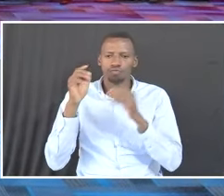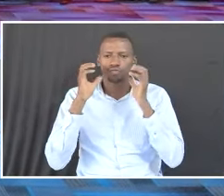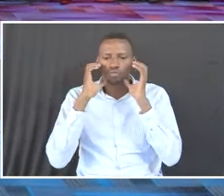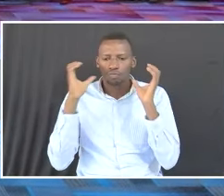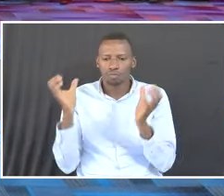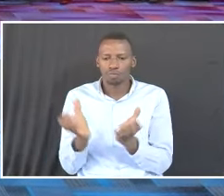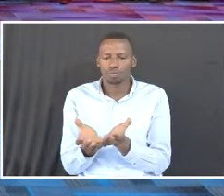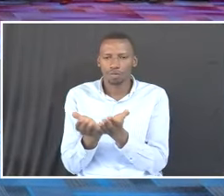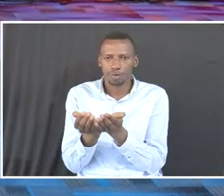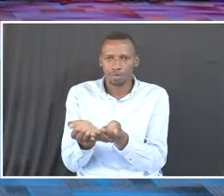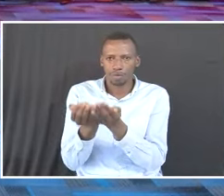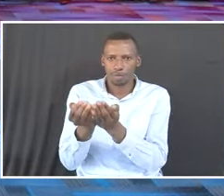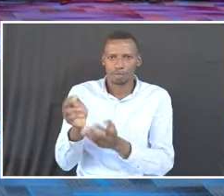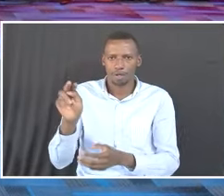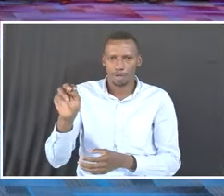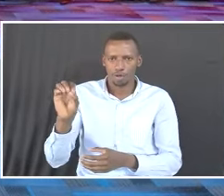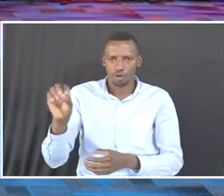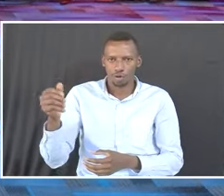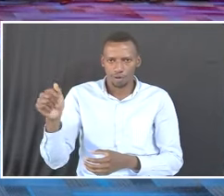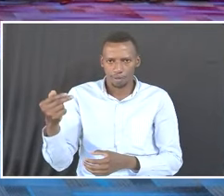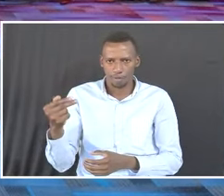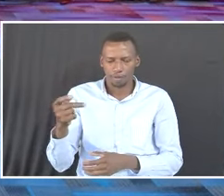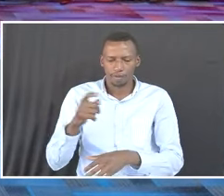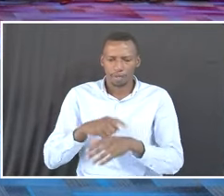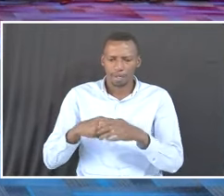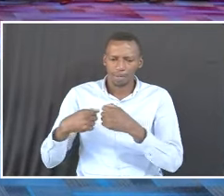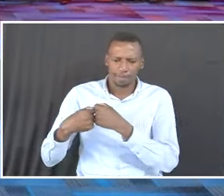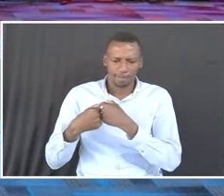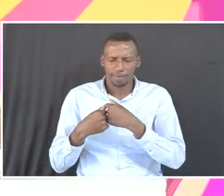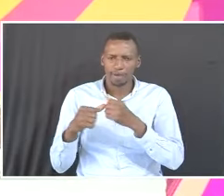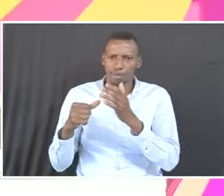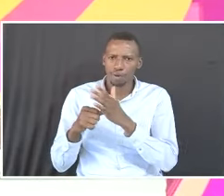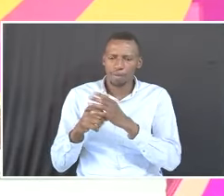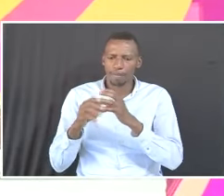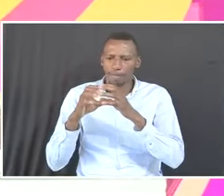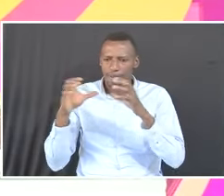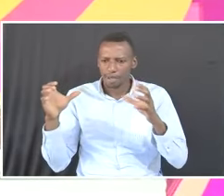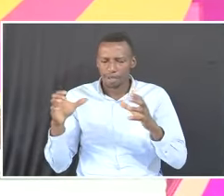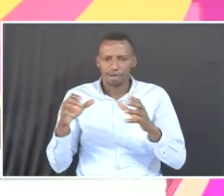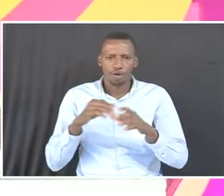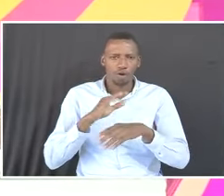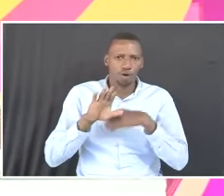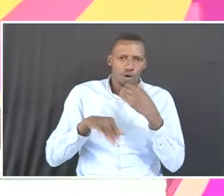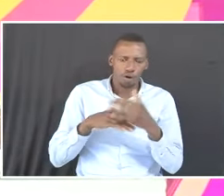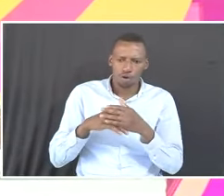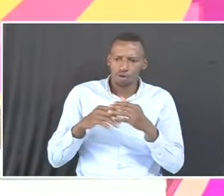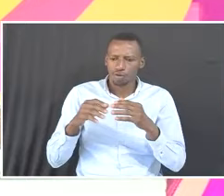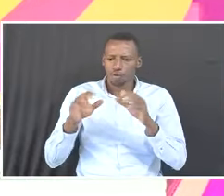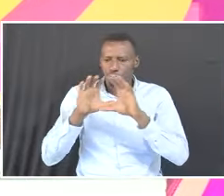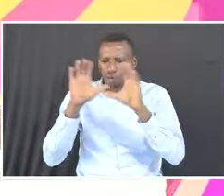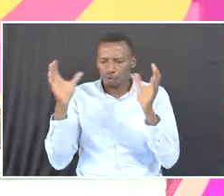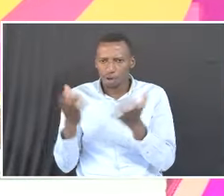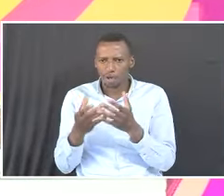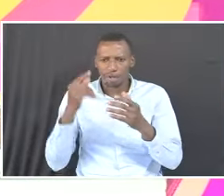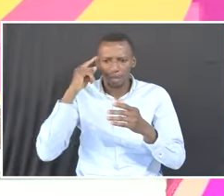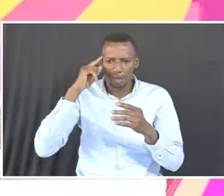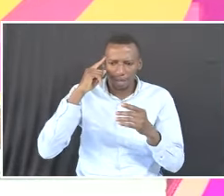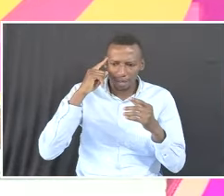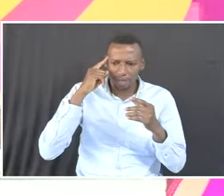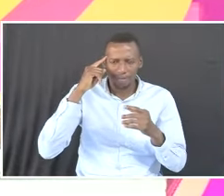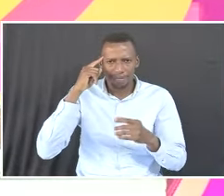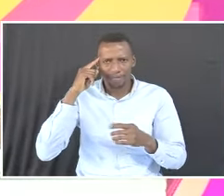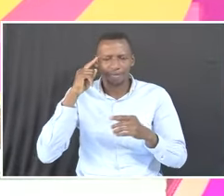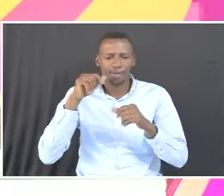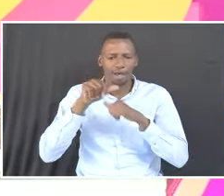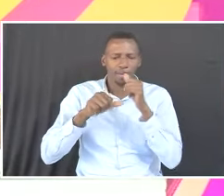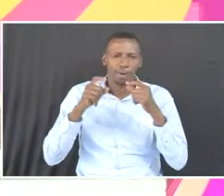the earth, and that every intent of thoughts of his heart was only evil continually,